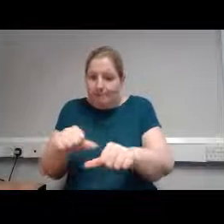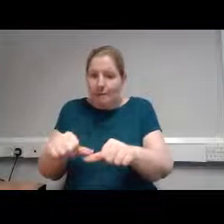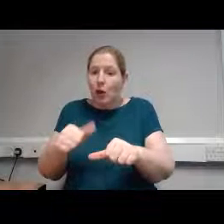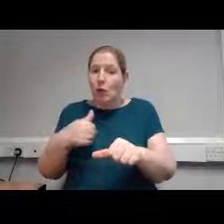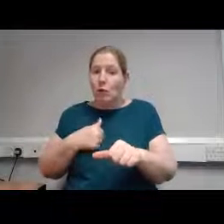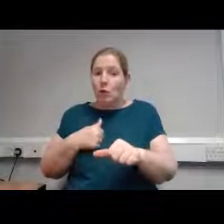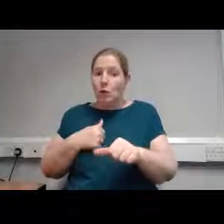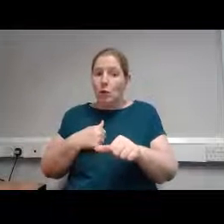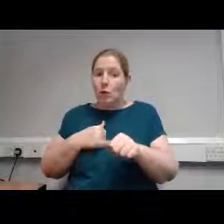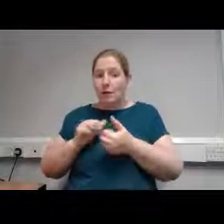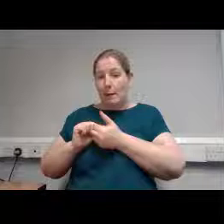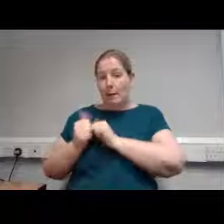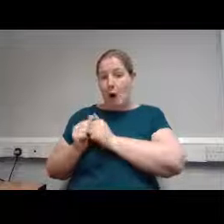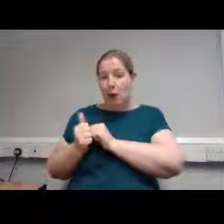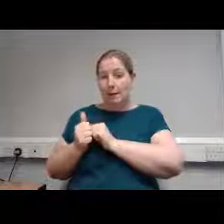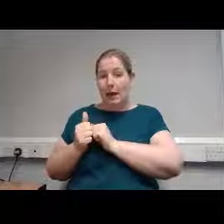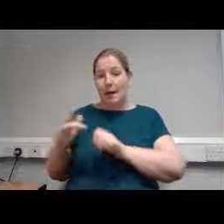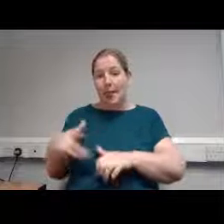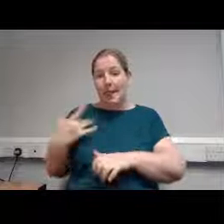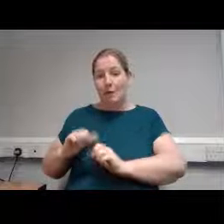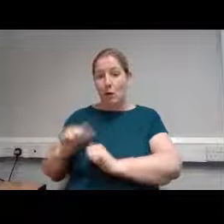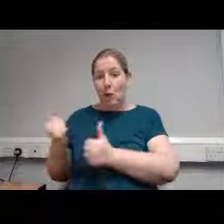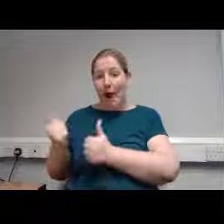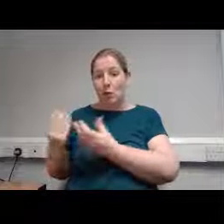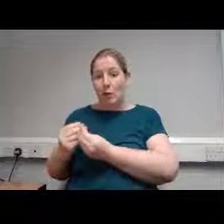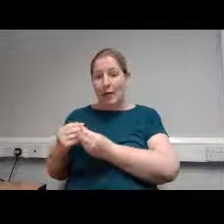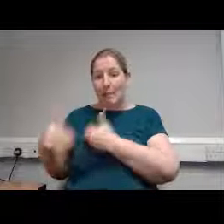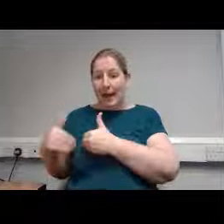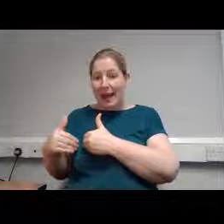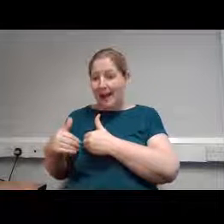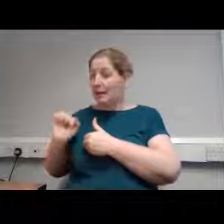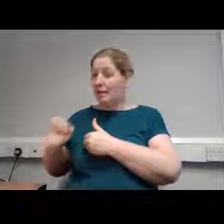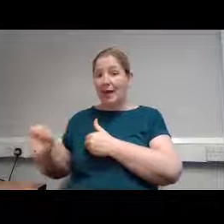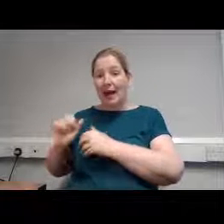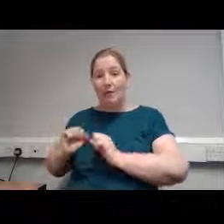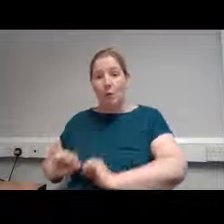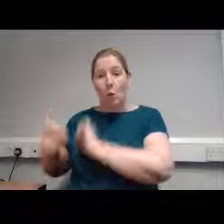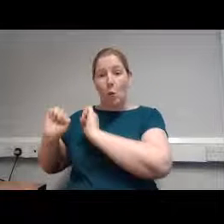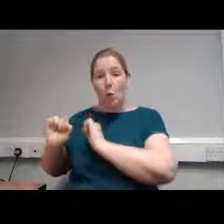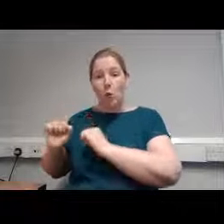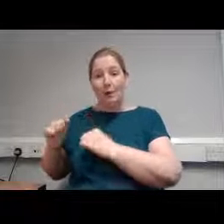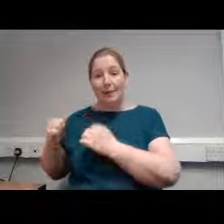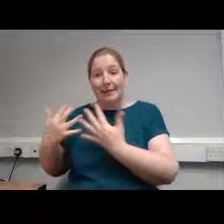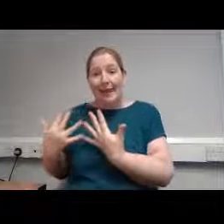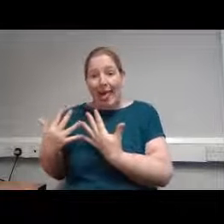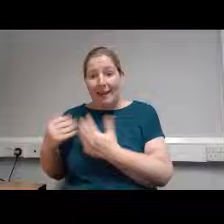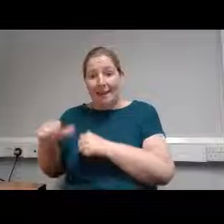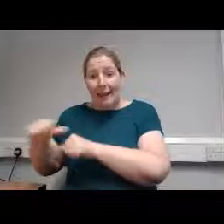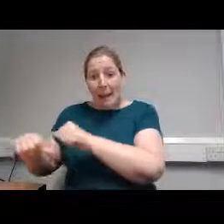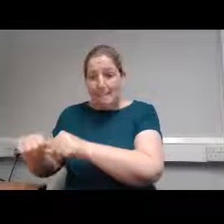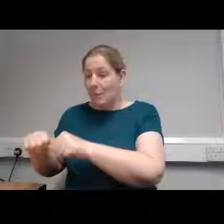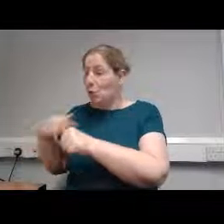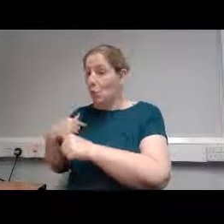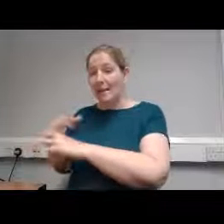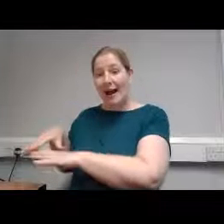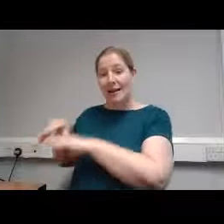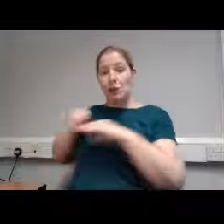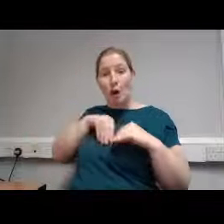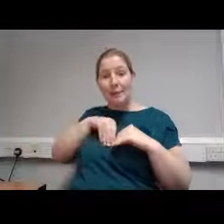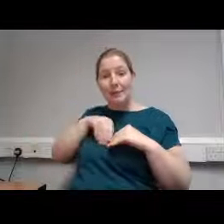Pain in partnership to adopt their 10 footsteps methodology. This methodology covers